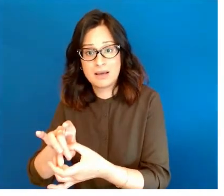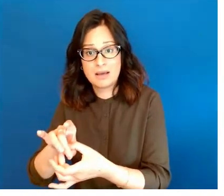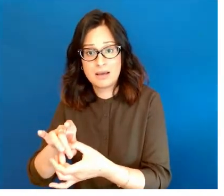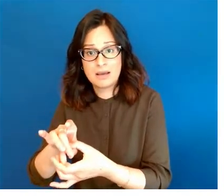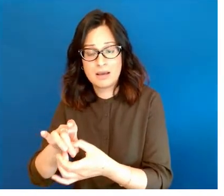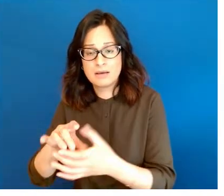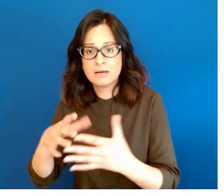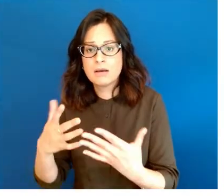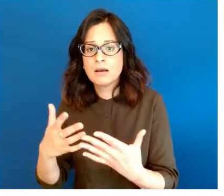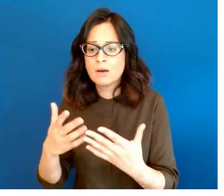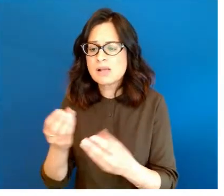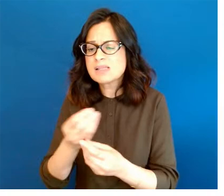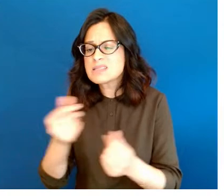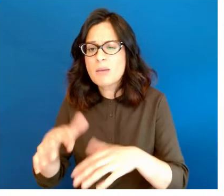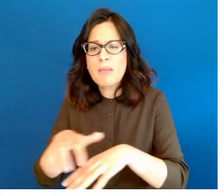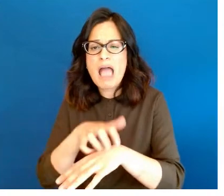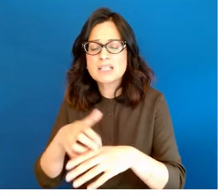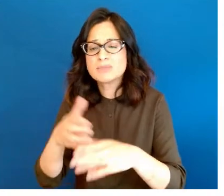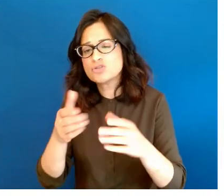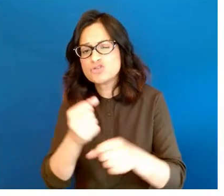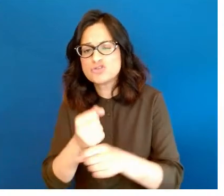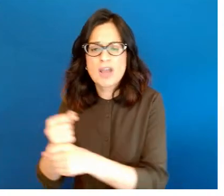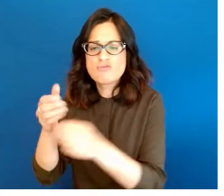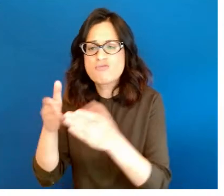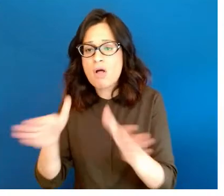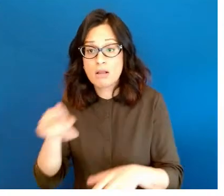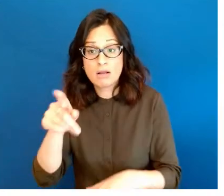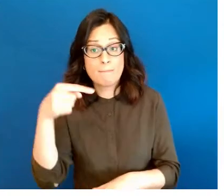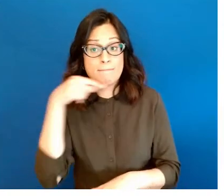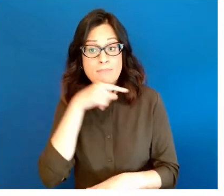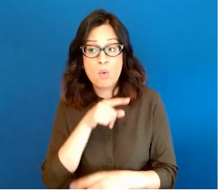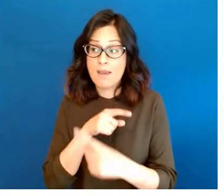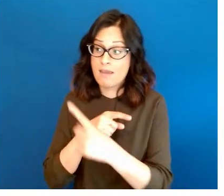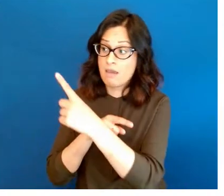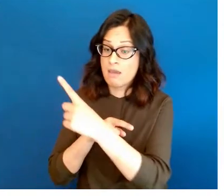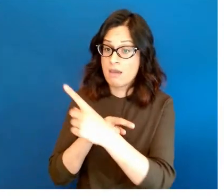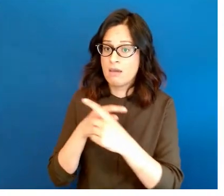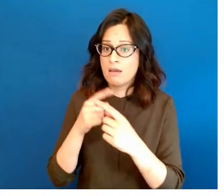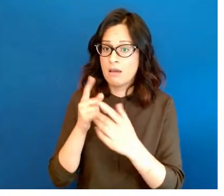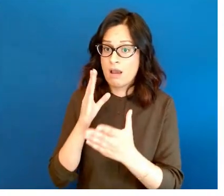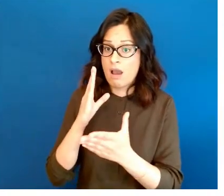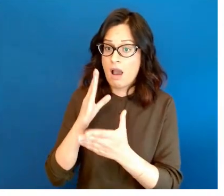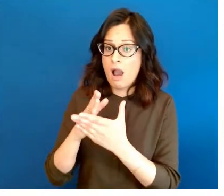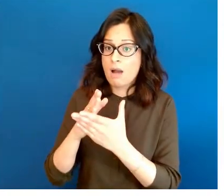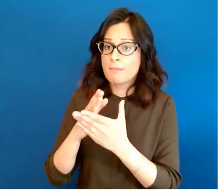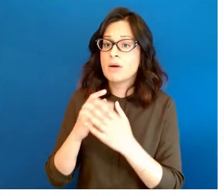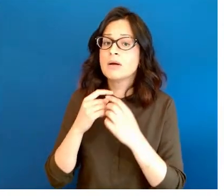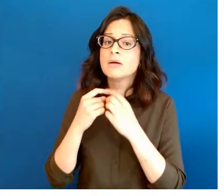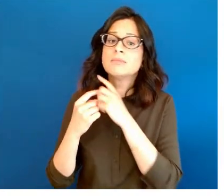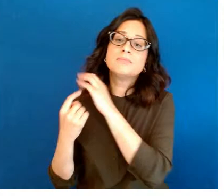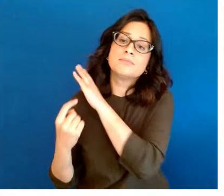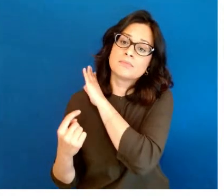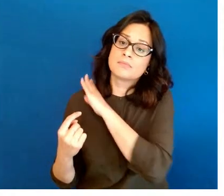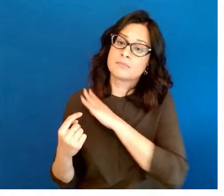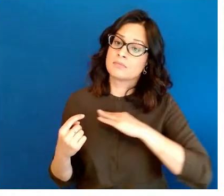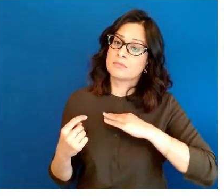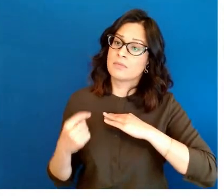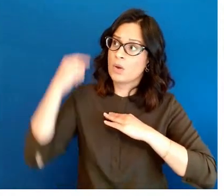generalized eczema. And here you see a boy with a marked cutoff around his neck on all the exposed